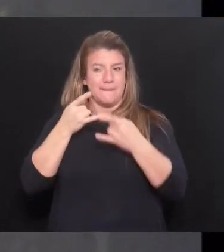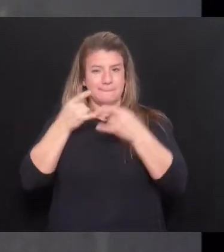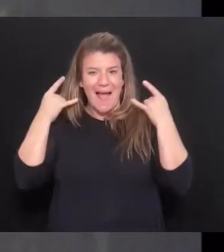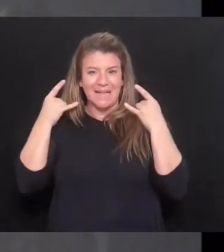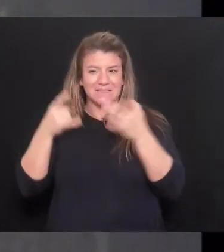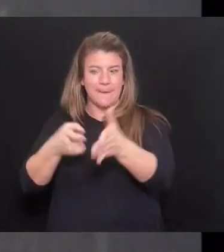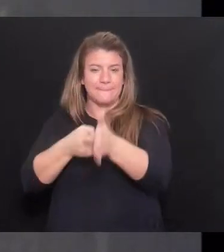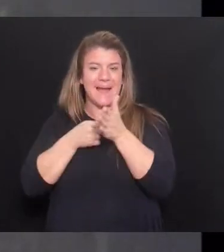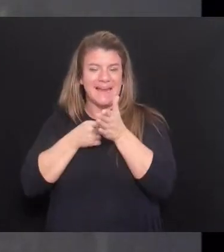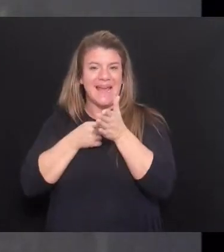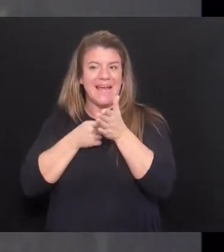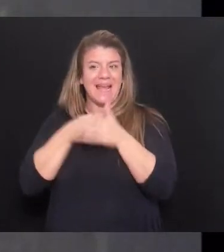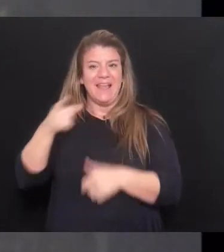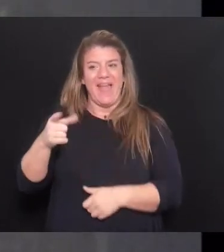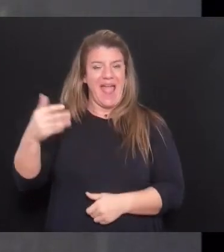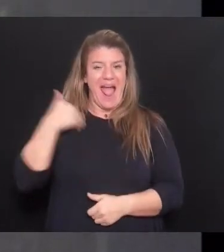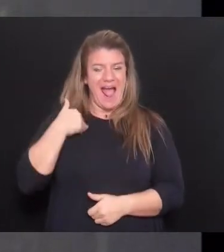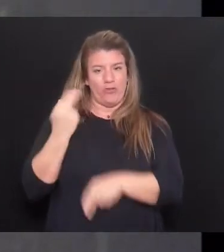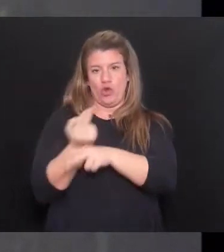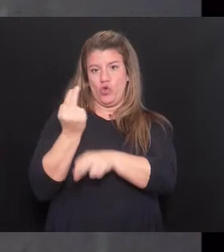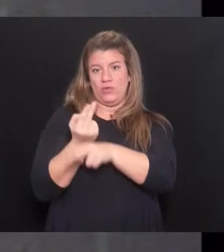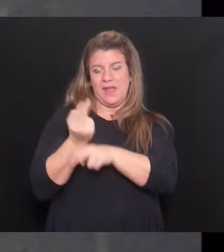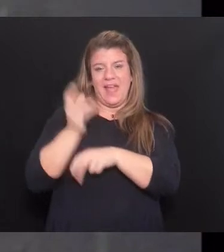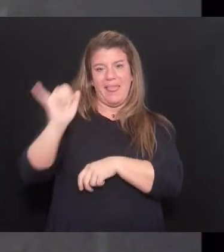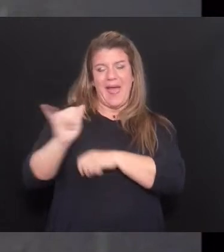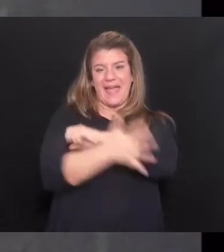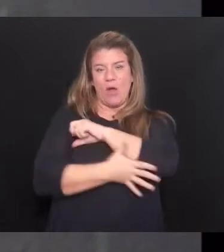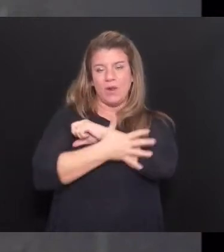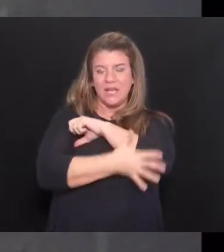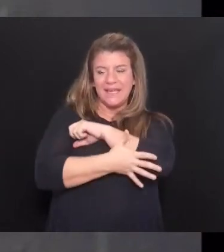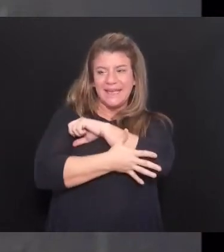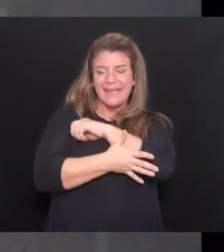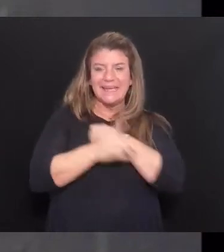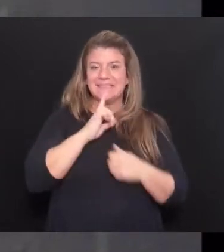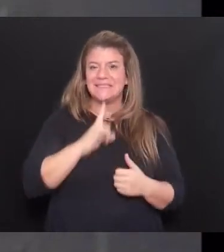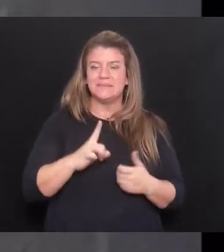mandate they have in Putnam County is